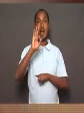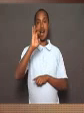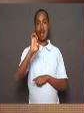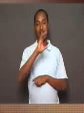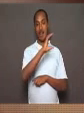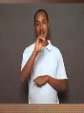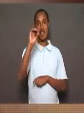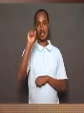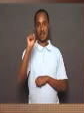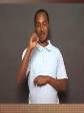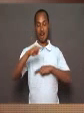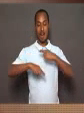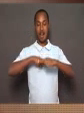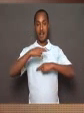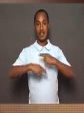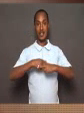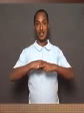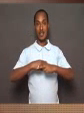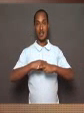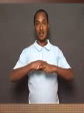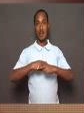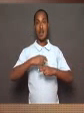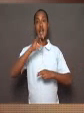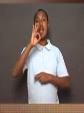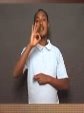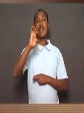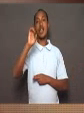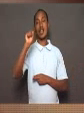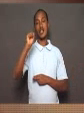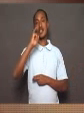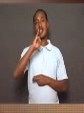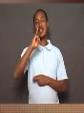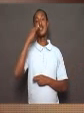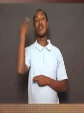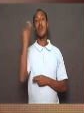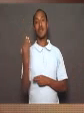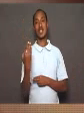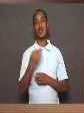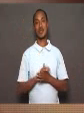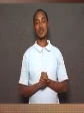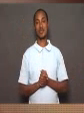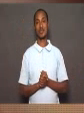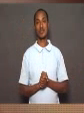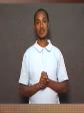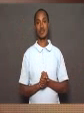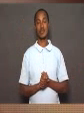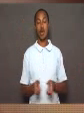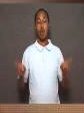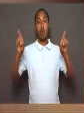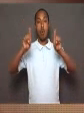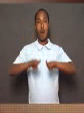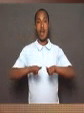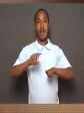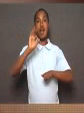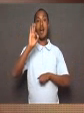and sulfur react, iron 2 sulfide is formed. When